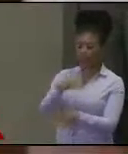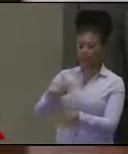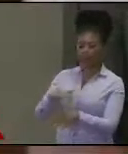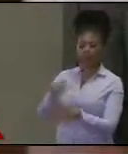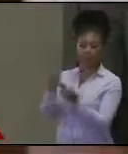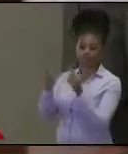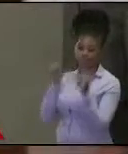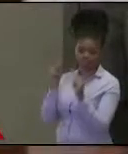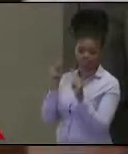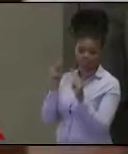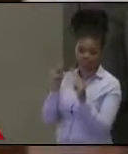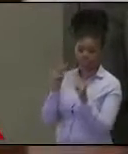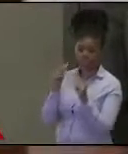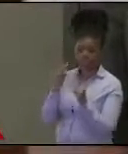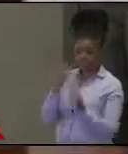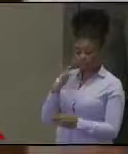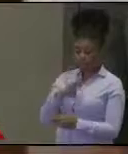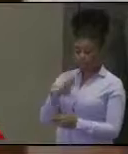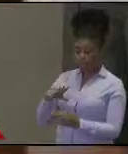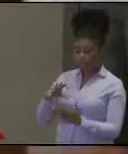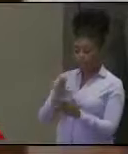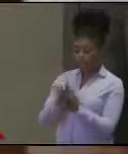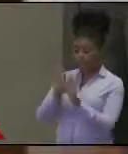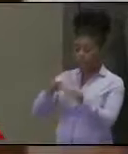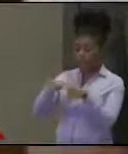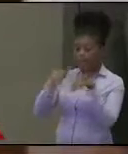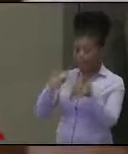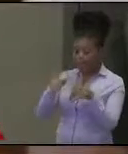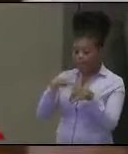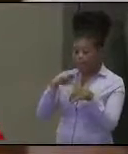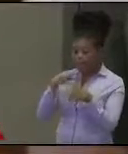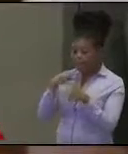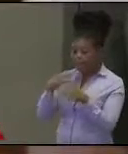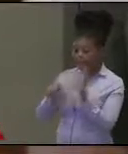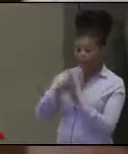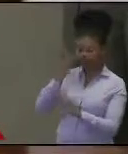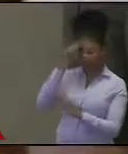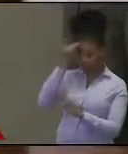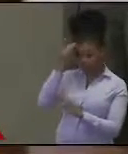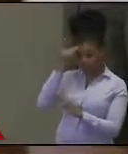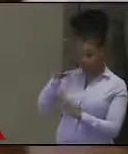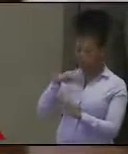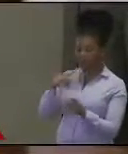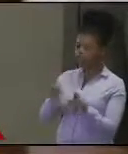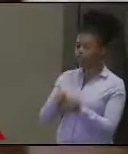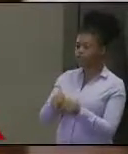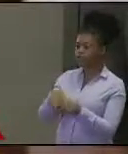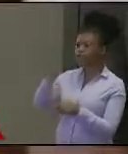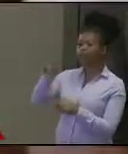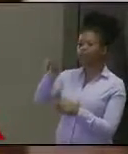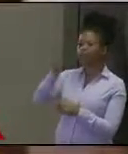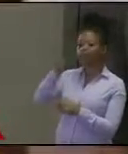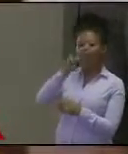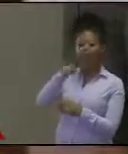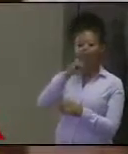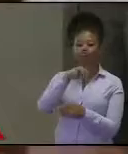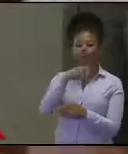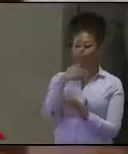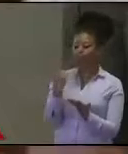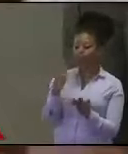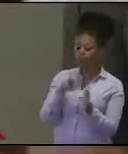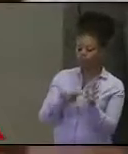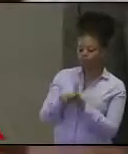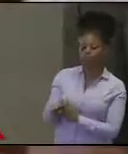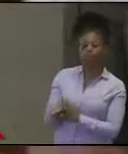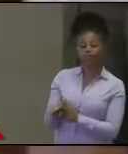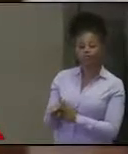universities. So xa ikhansila namalungu eParlamente ahambe uhlala ngapha eThekwini, afika bezi-tourist pha, usive uhlala pha i-2 weeks on a block